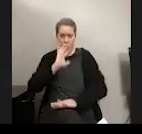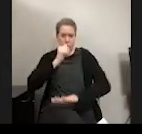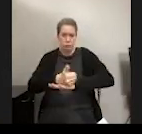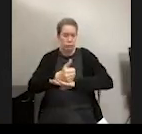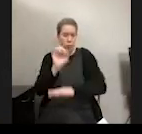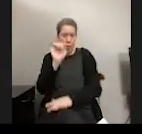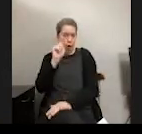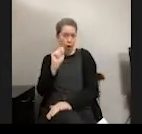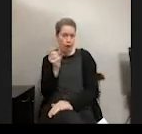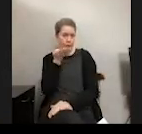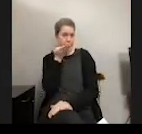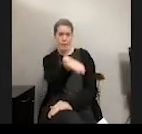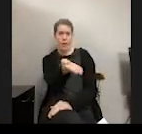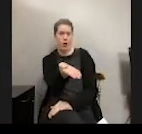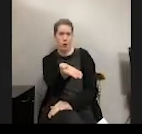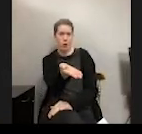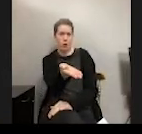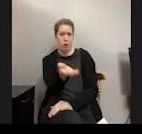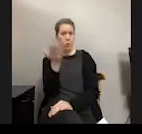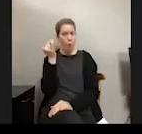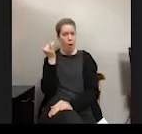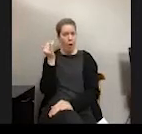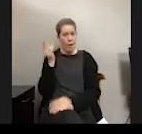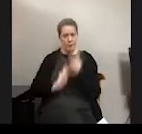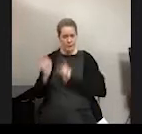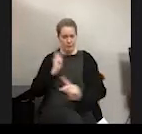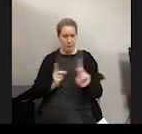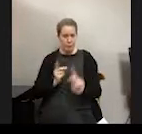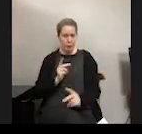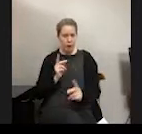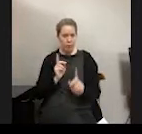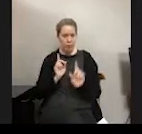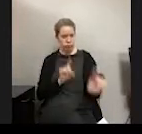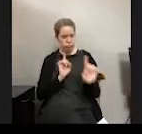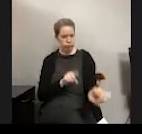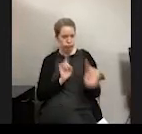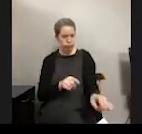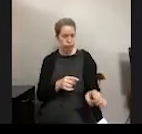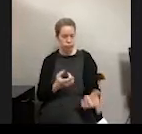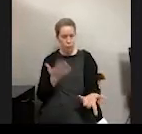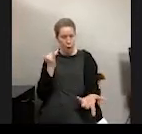about, so essentializing how art can be represented.